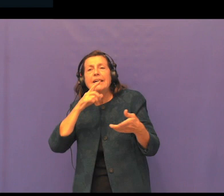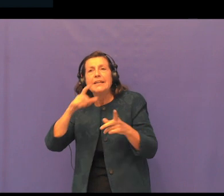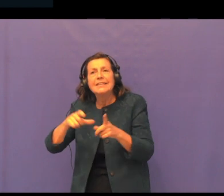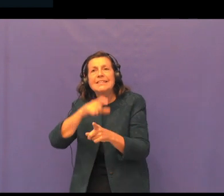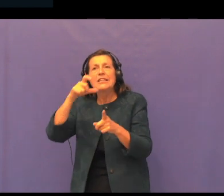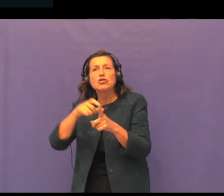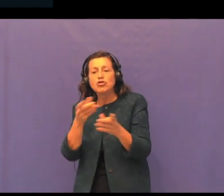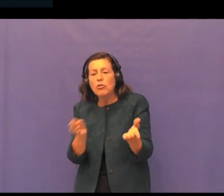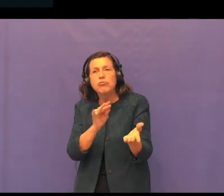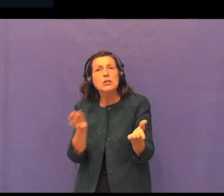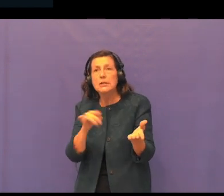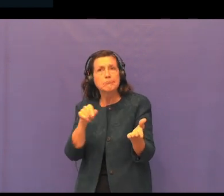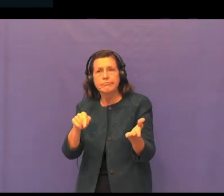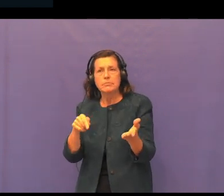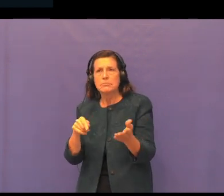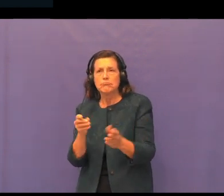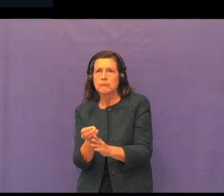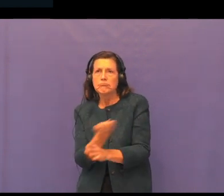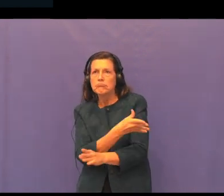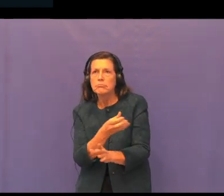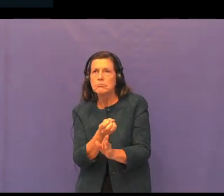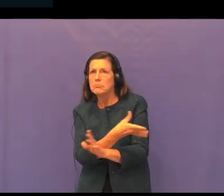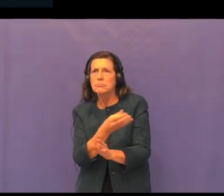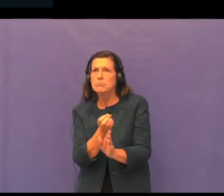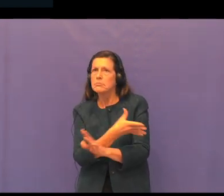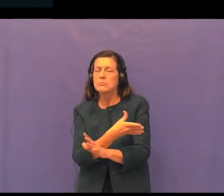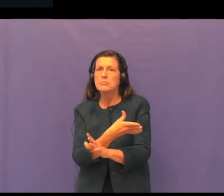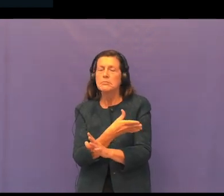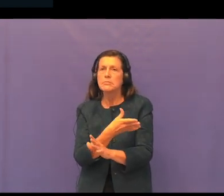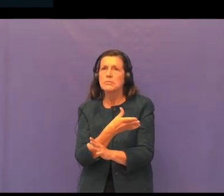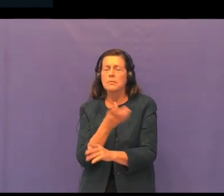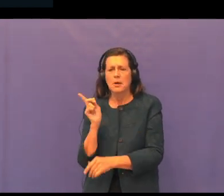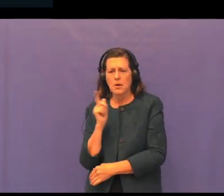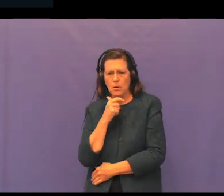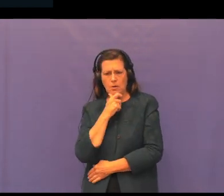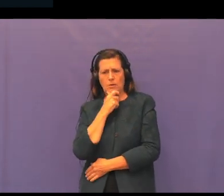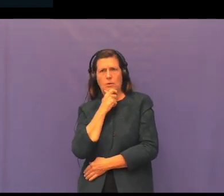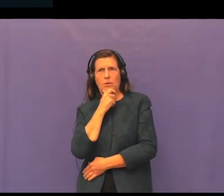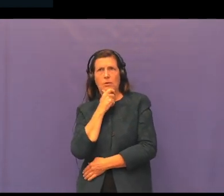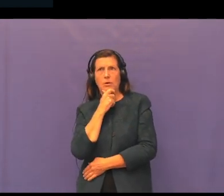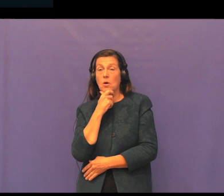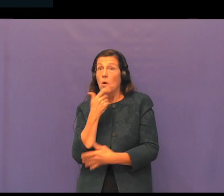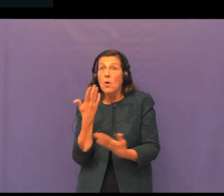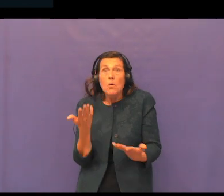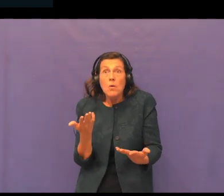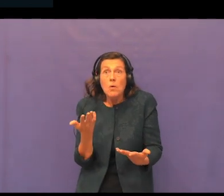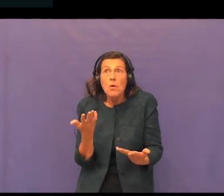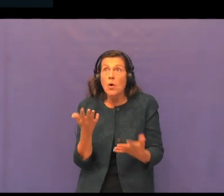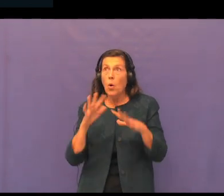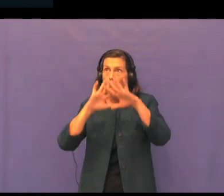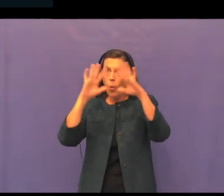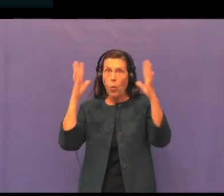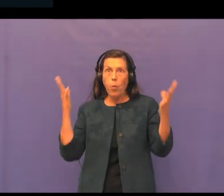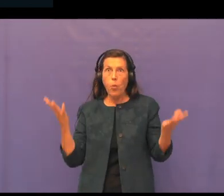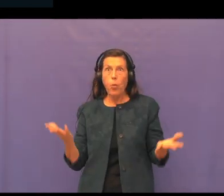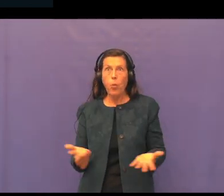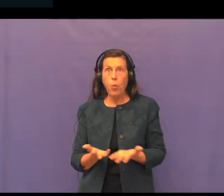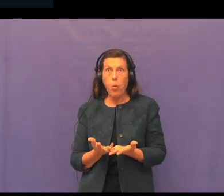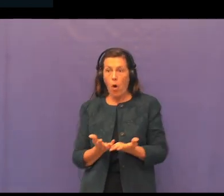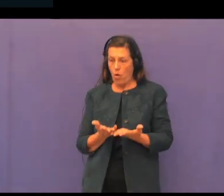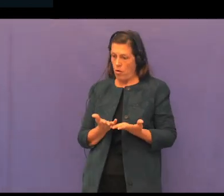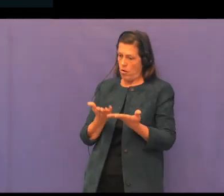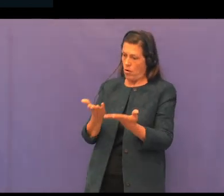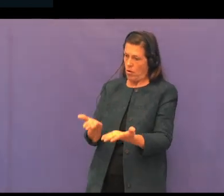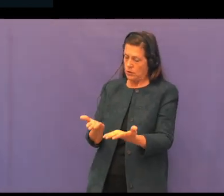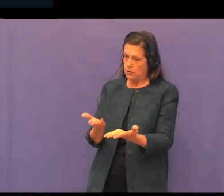wonder what kind of world were the children being offered, where these very, very common words to describe